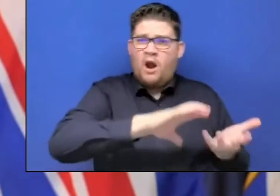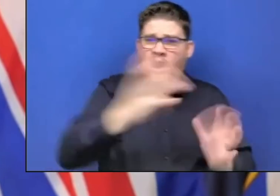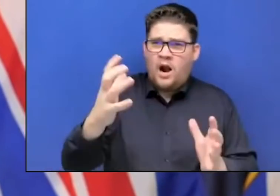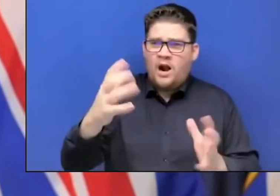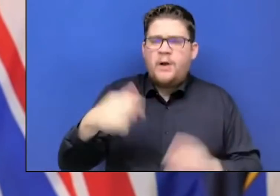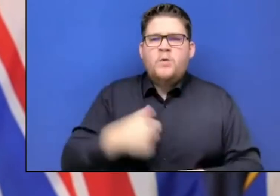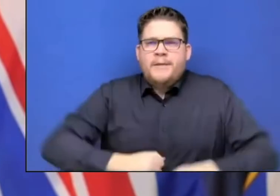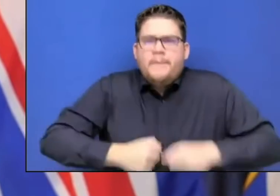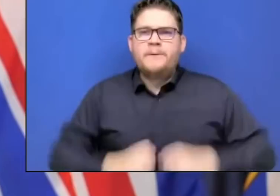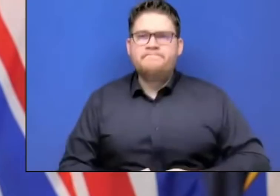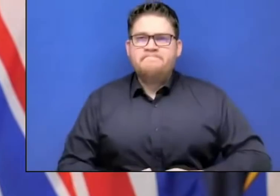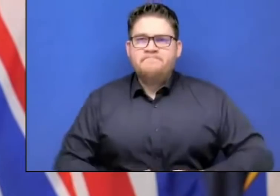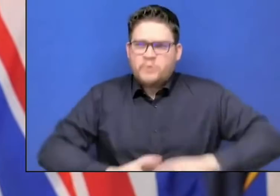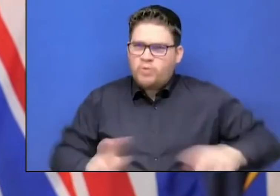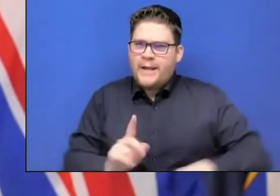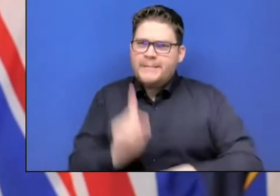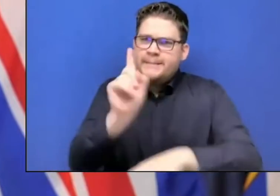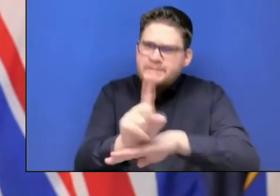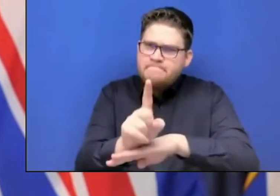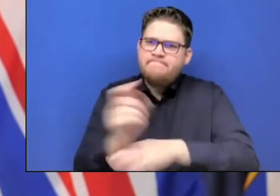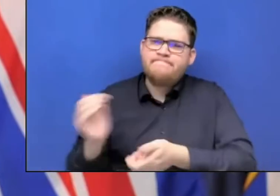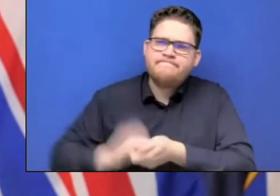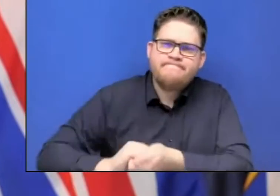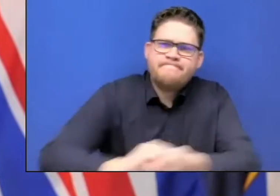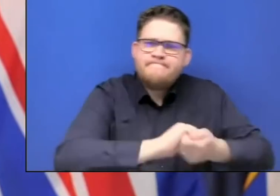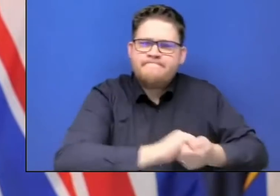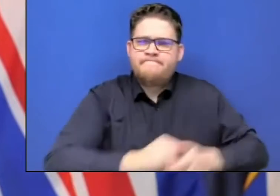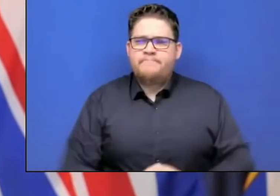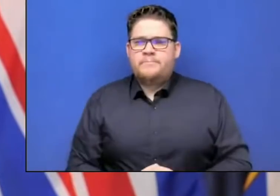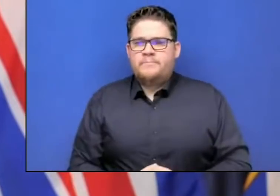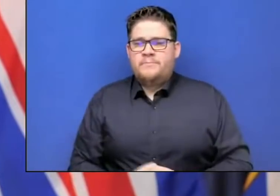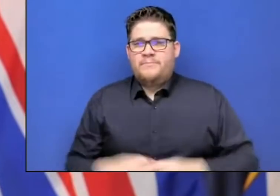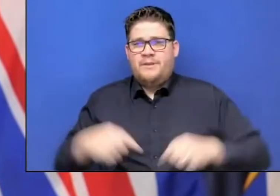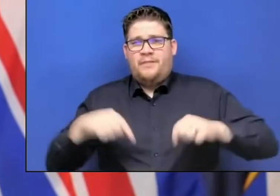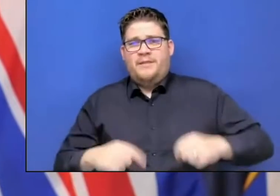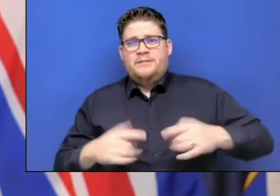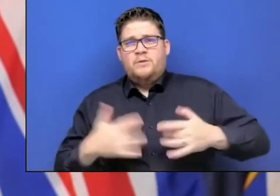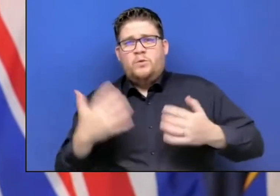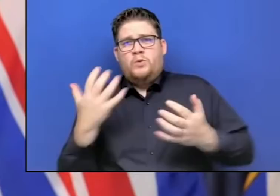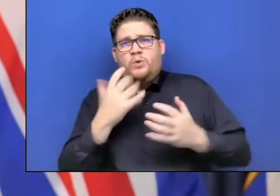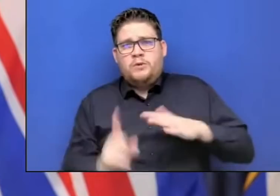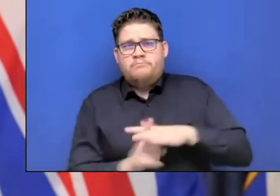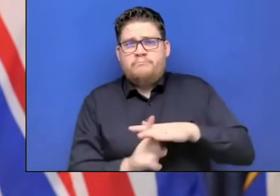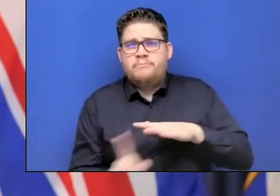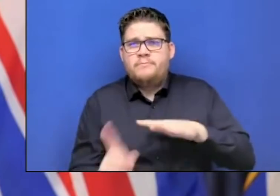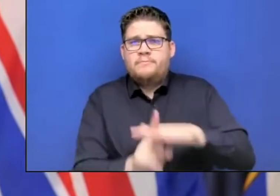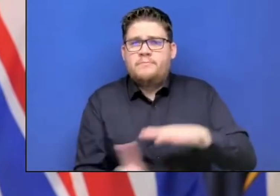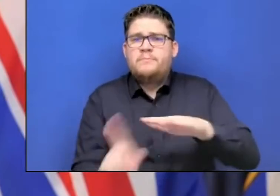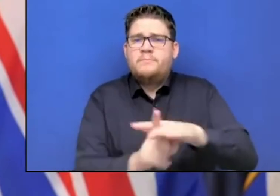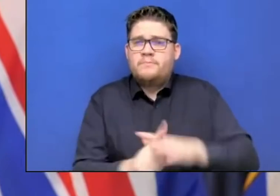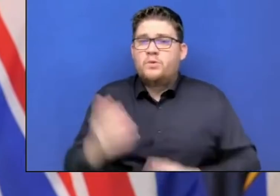for those who understand and recognize that these events are increasing in regularity because of the effects of human-caused